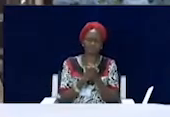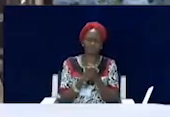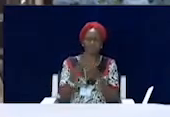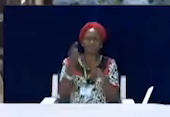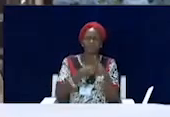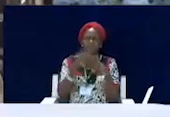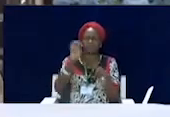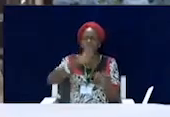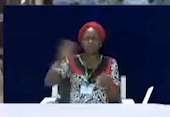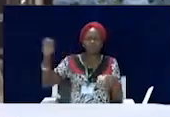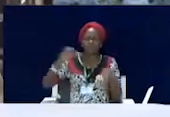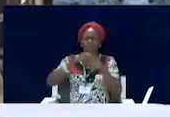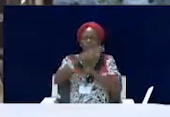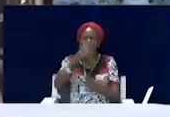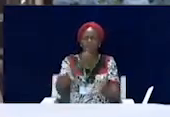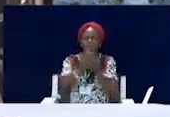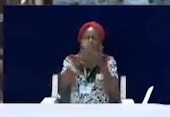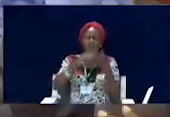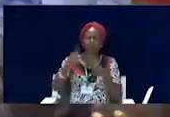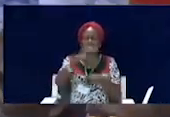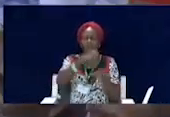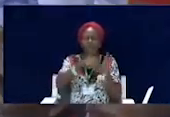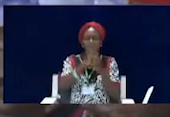From the east, send help to them.